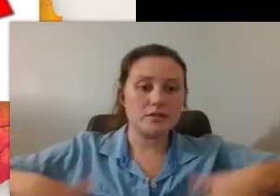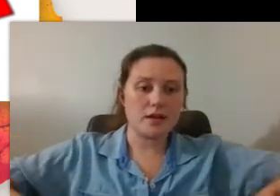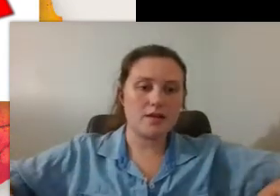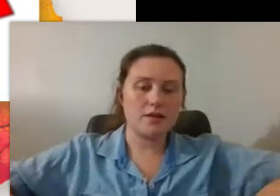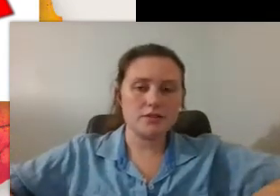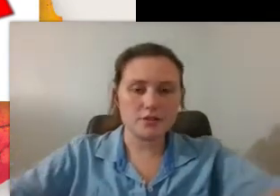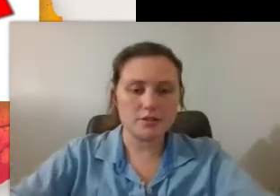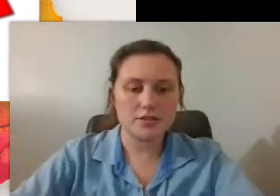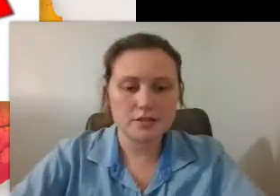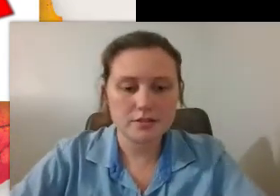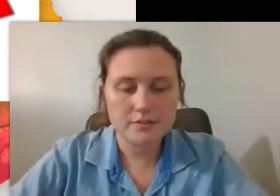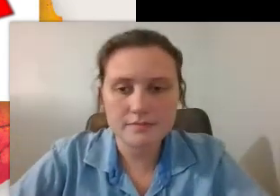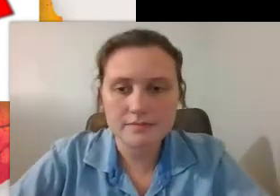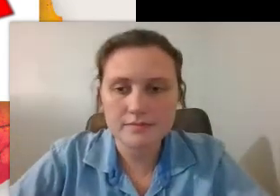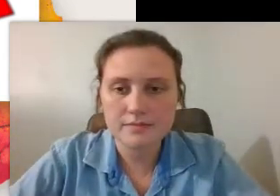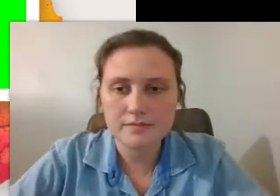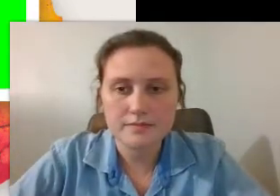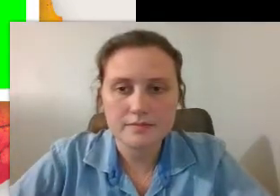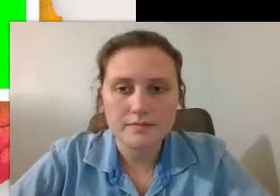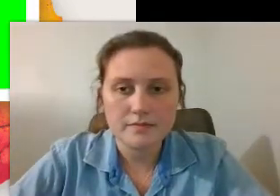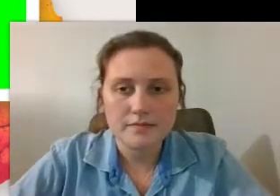your waist, okay? Skirt.